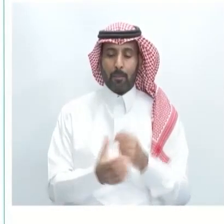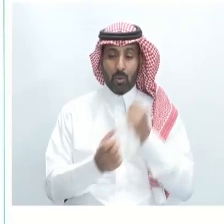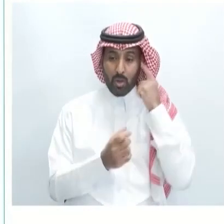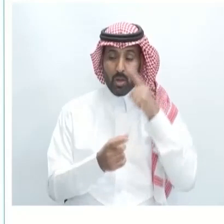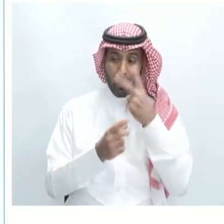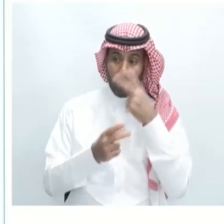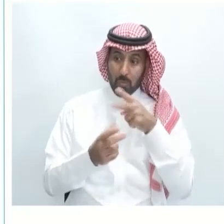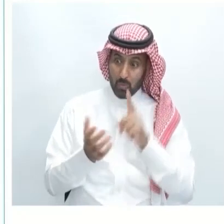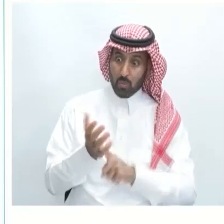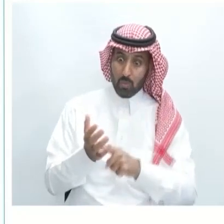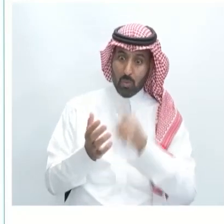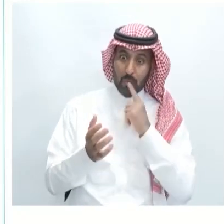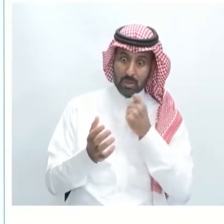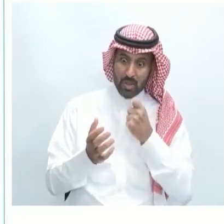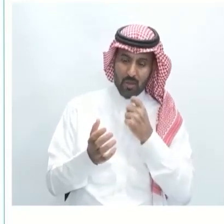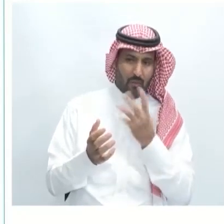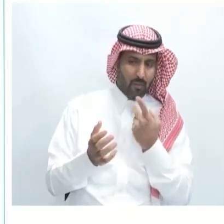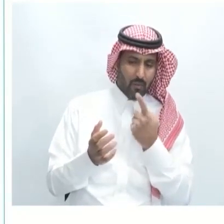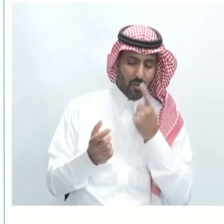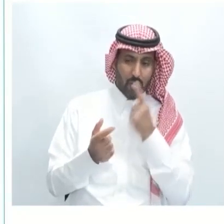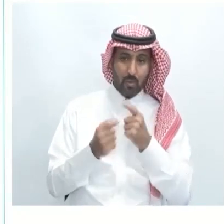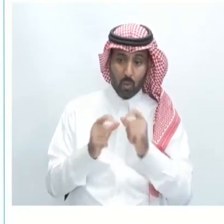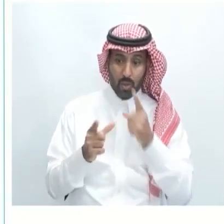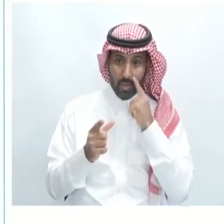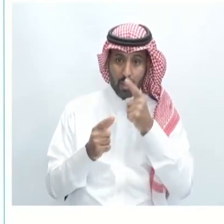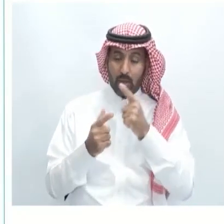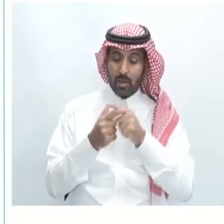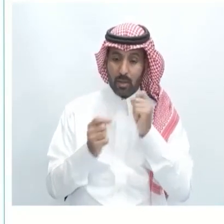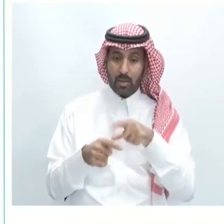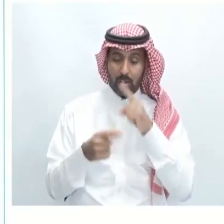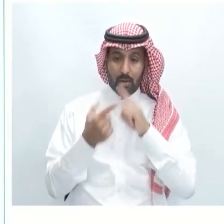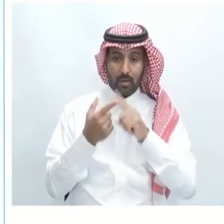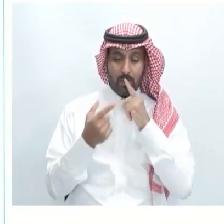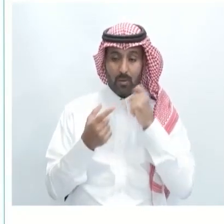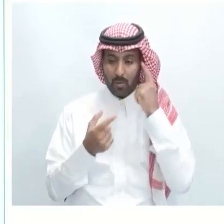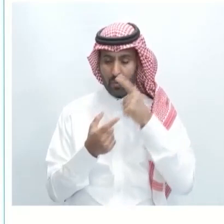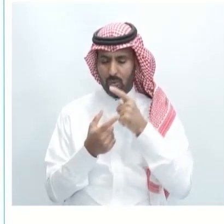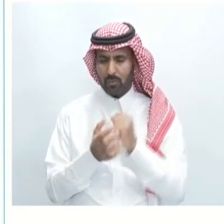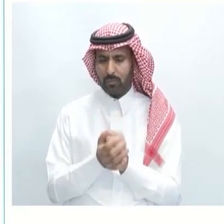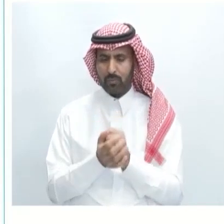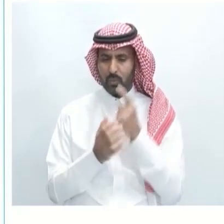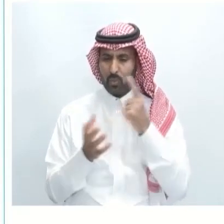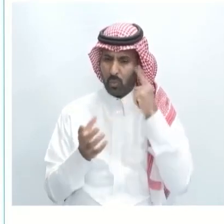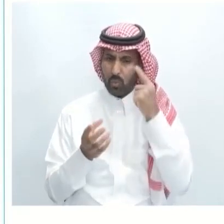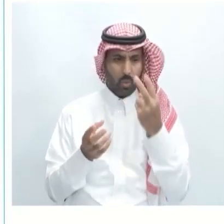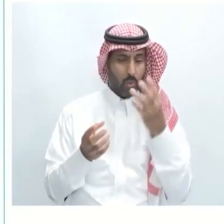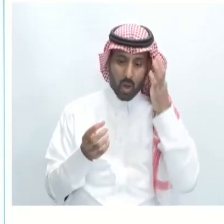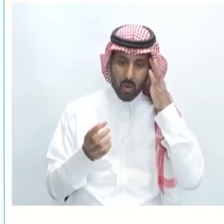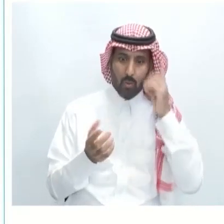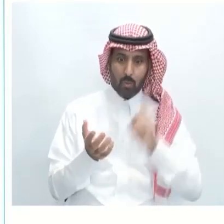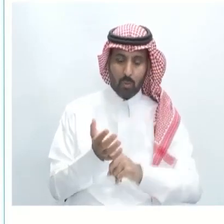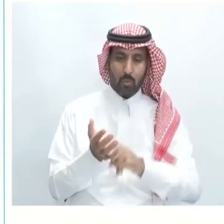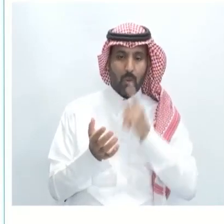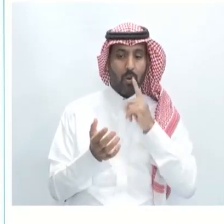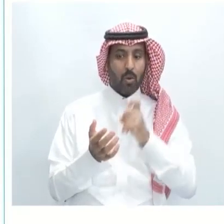Convincing viewers wasn't very difficult. Apparently, this segment was realistic enough to fool a huge number of people.